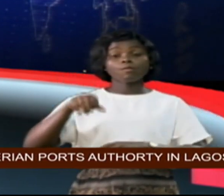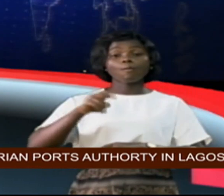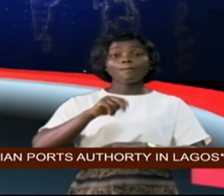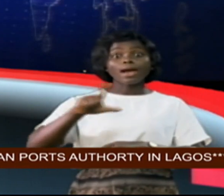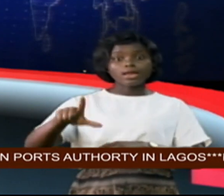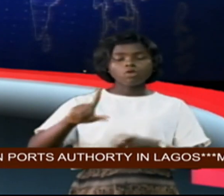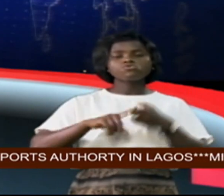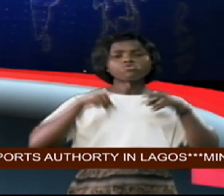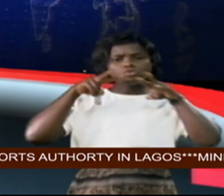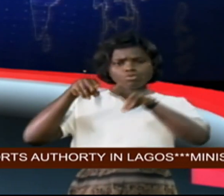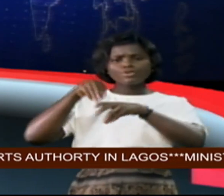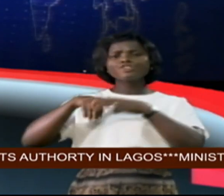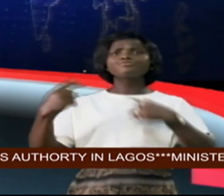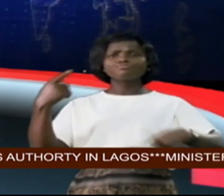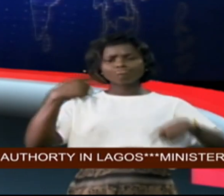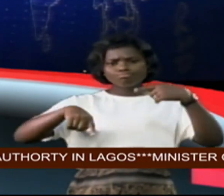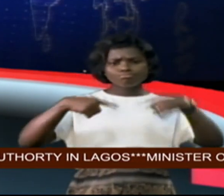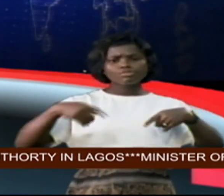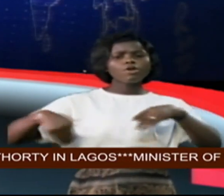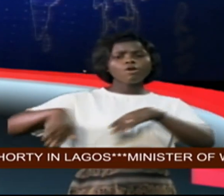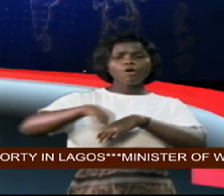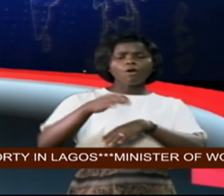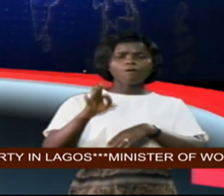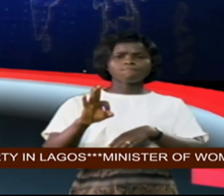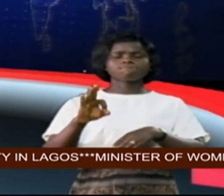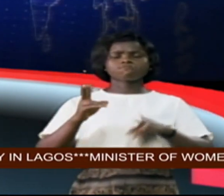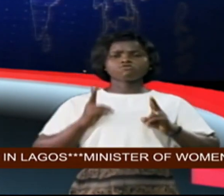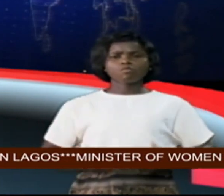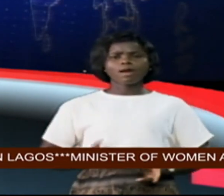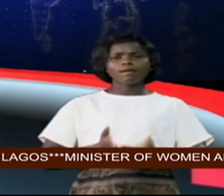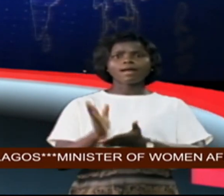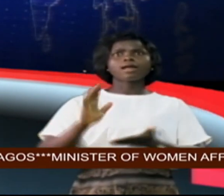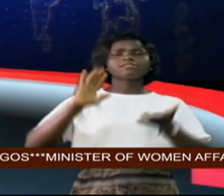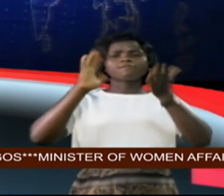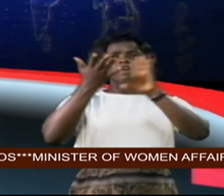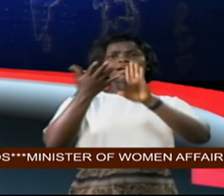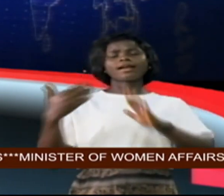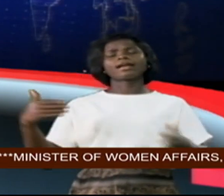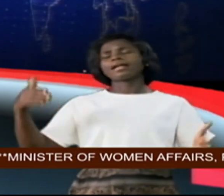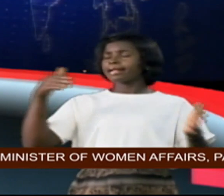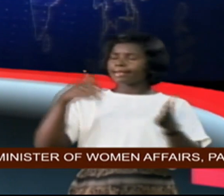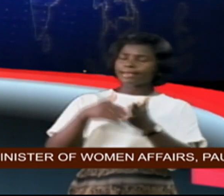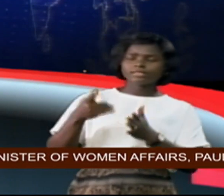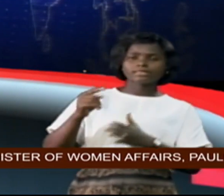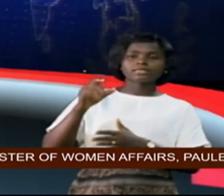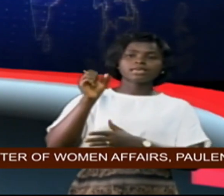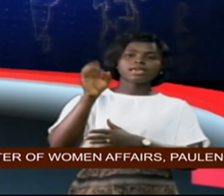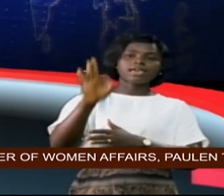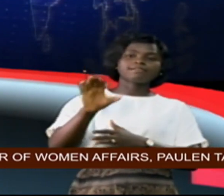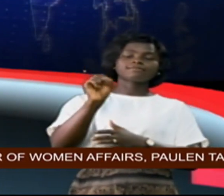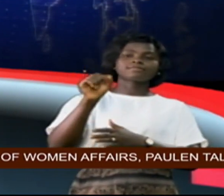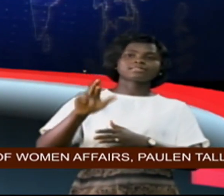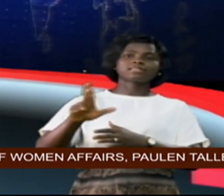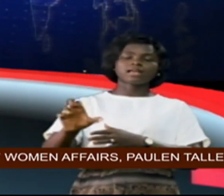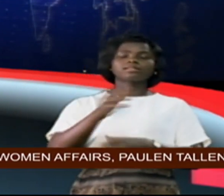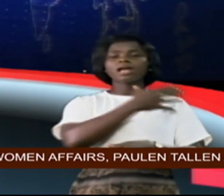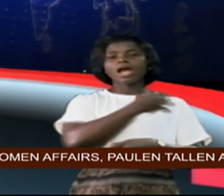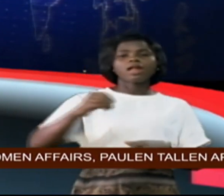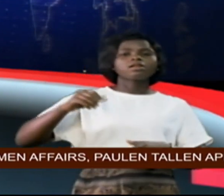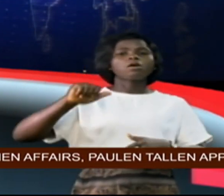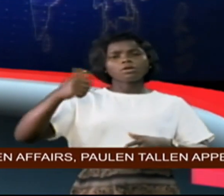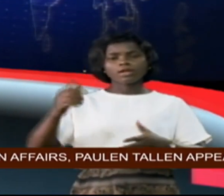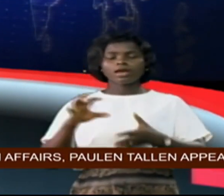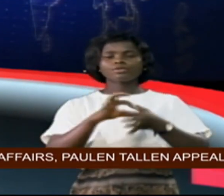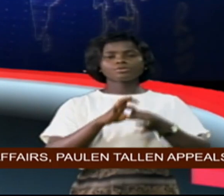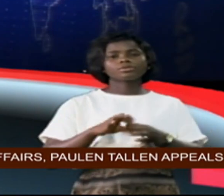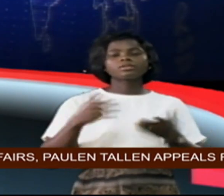look into allegations of human rights violations against the defunct SARS and other units of the force. Omenka Marachuku